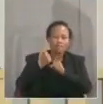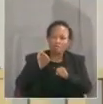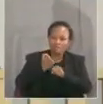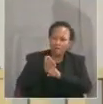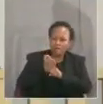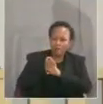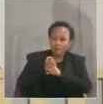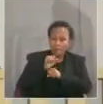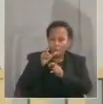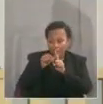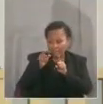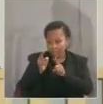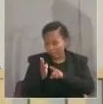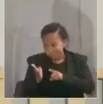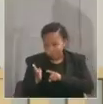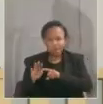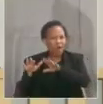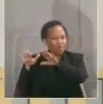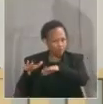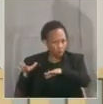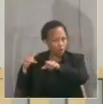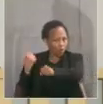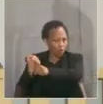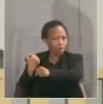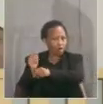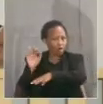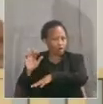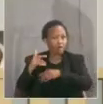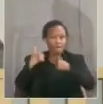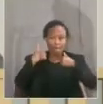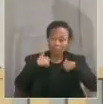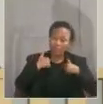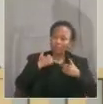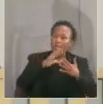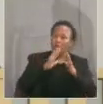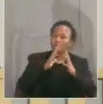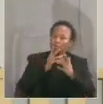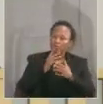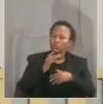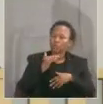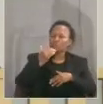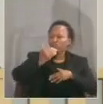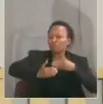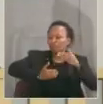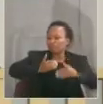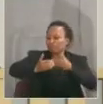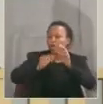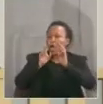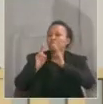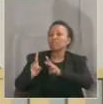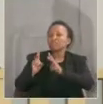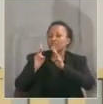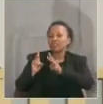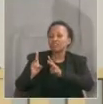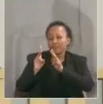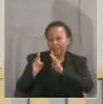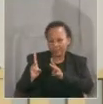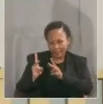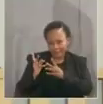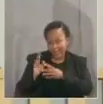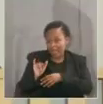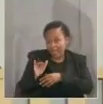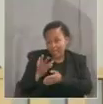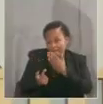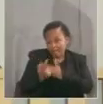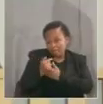ground, and then I'll do visits now and again if there is a